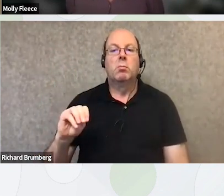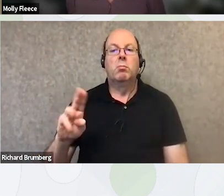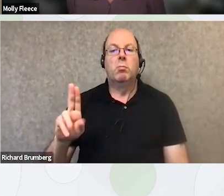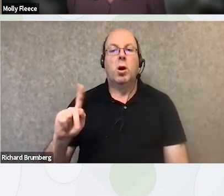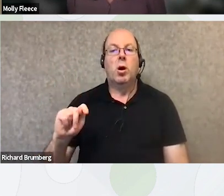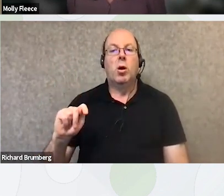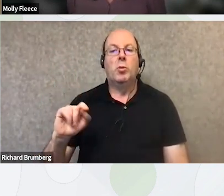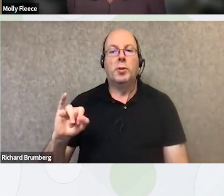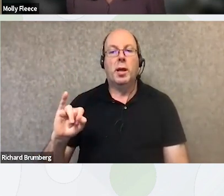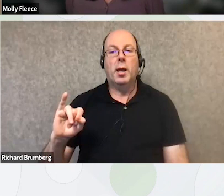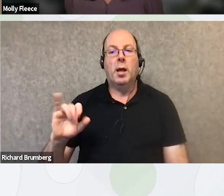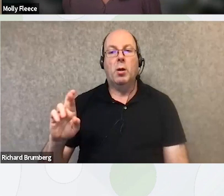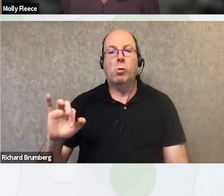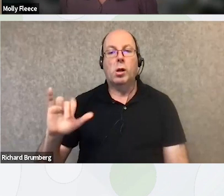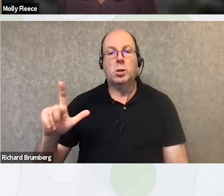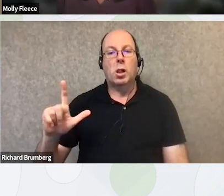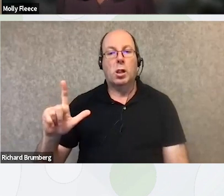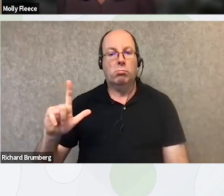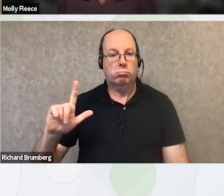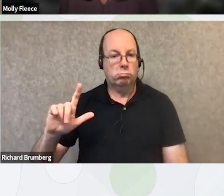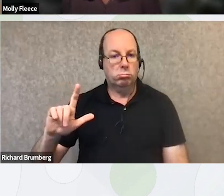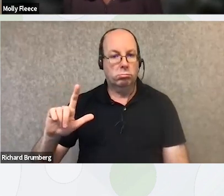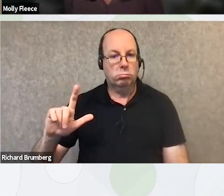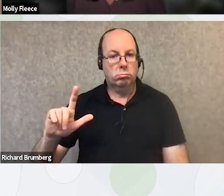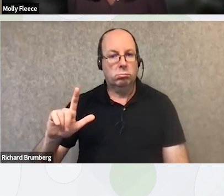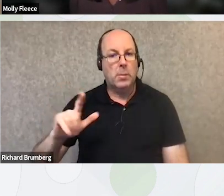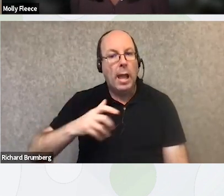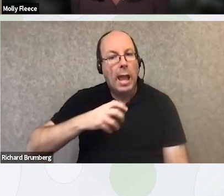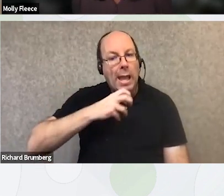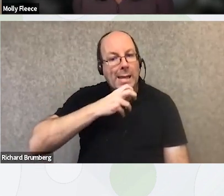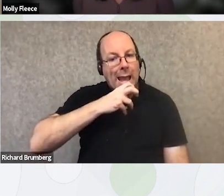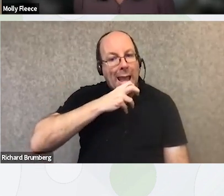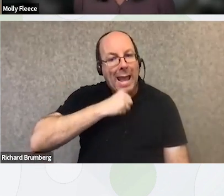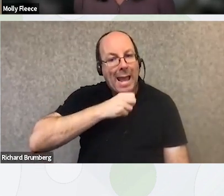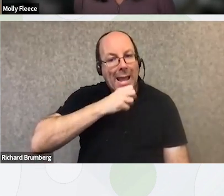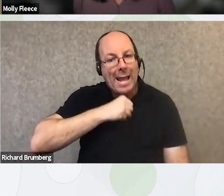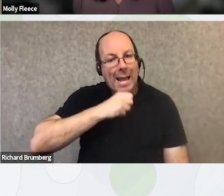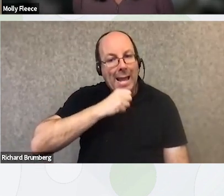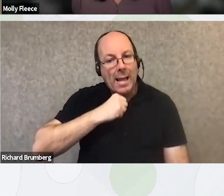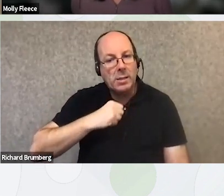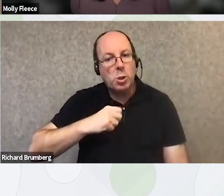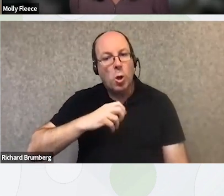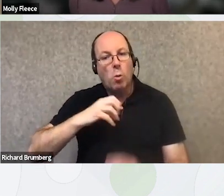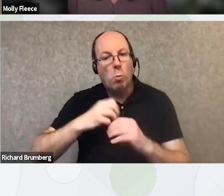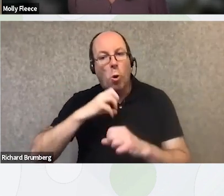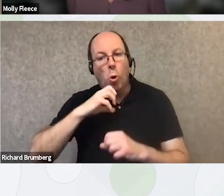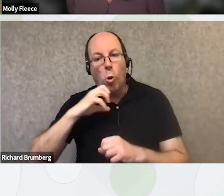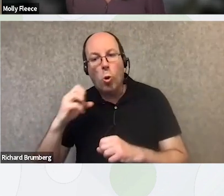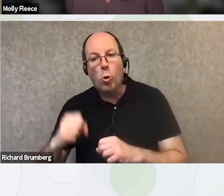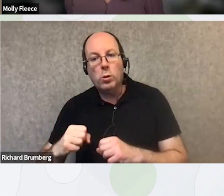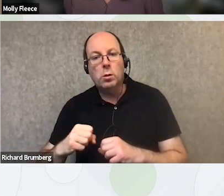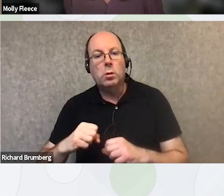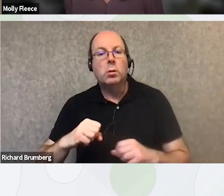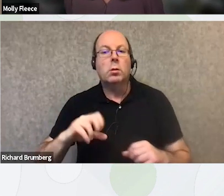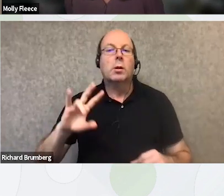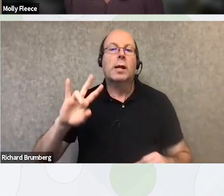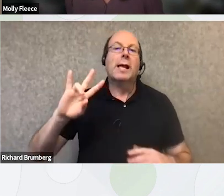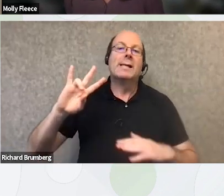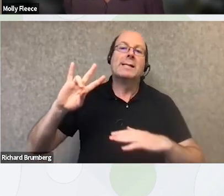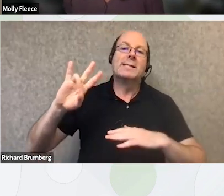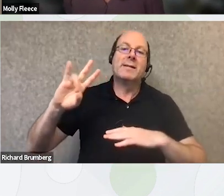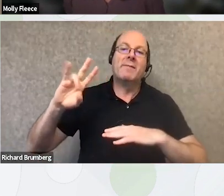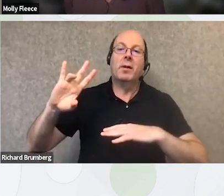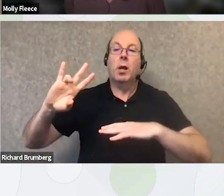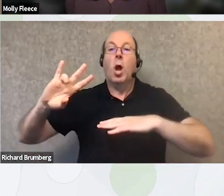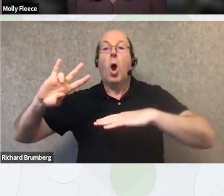that up-to-date coverage increased with age. So whereas almost half of our residents over the age of 75 were up to